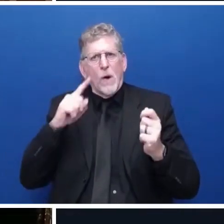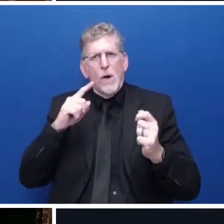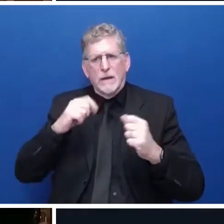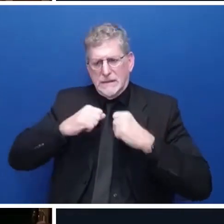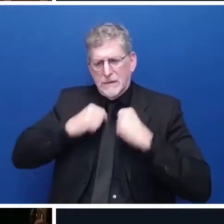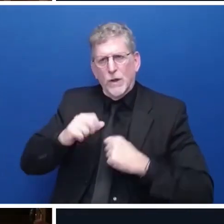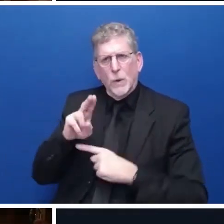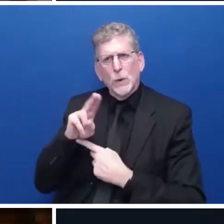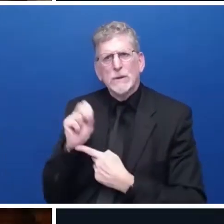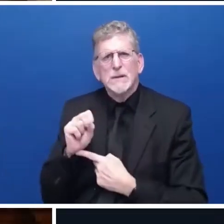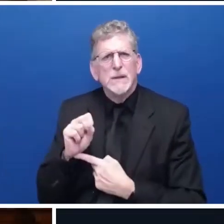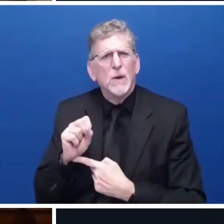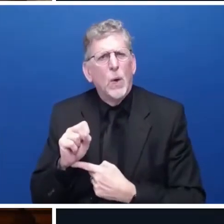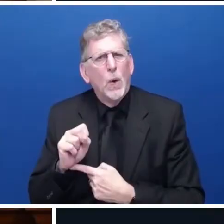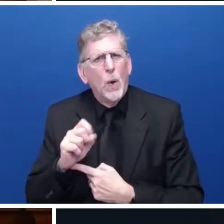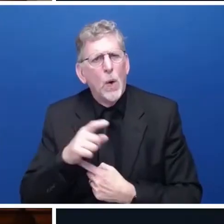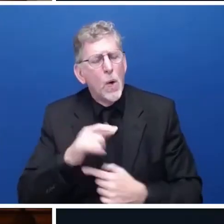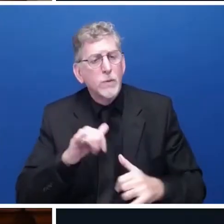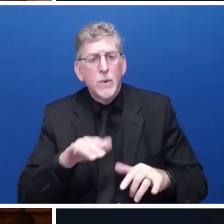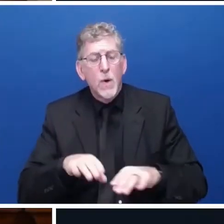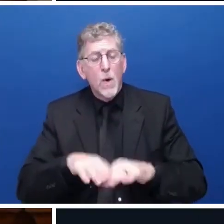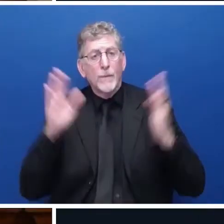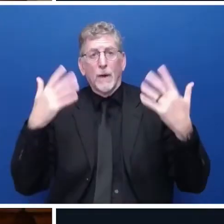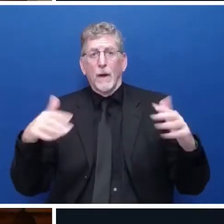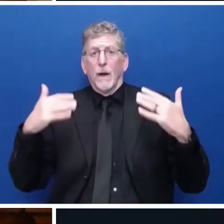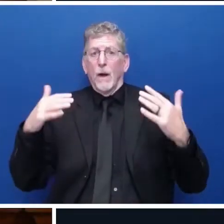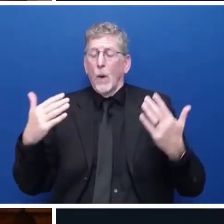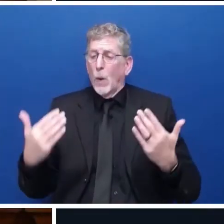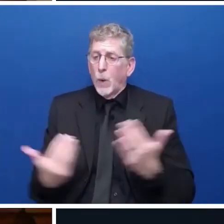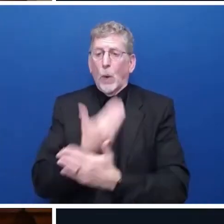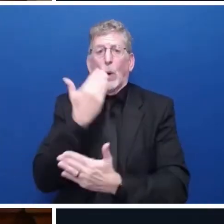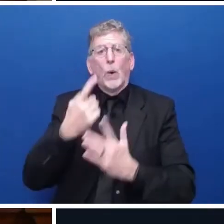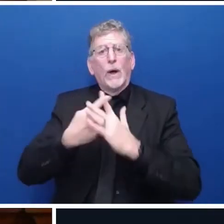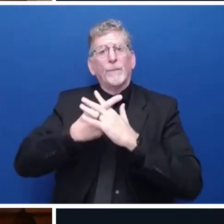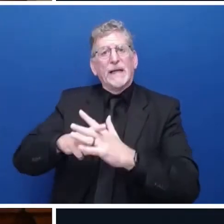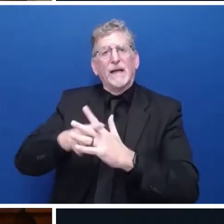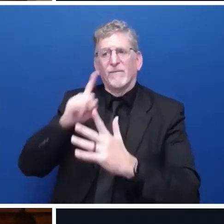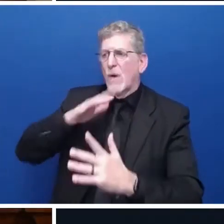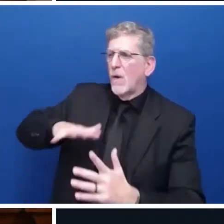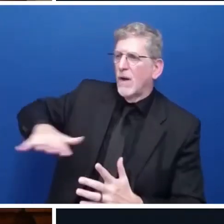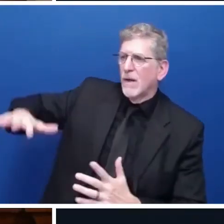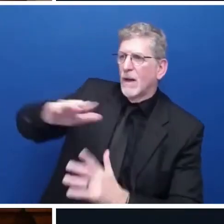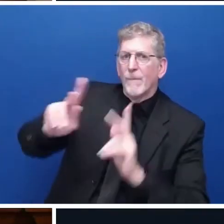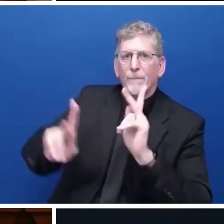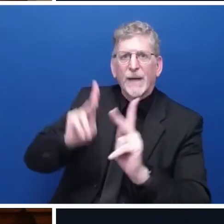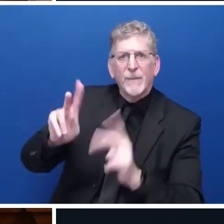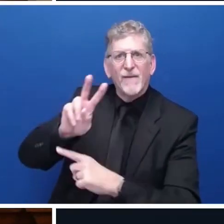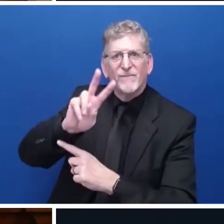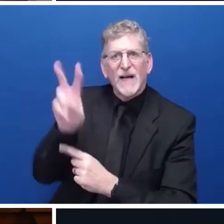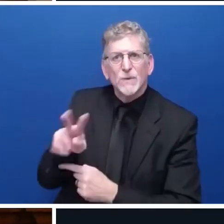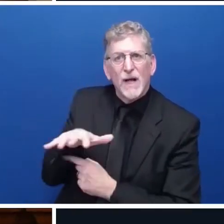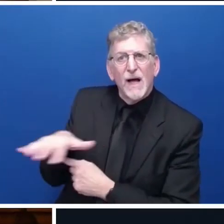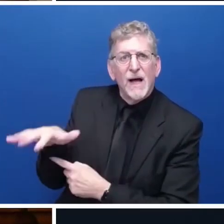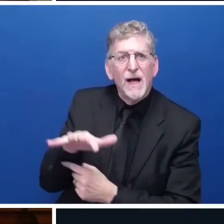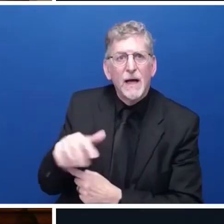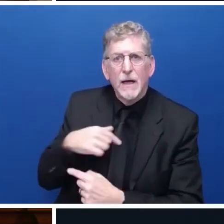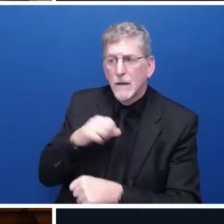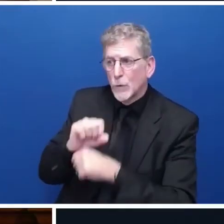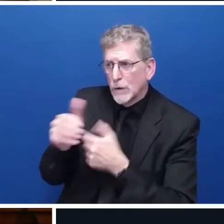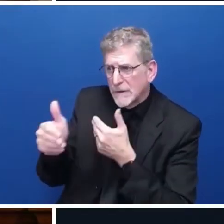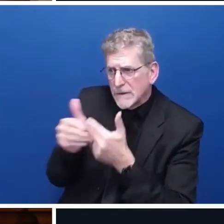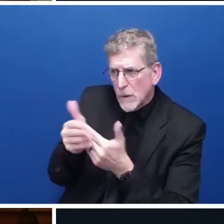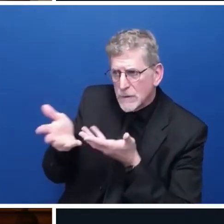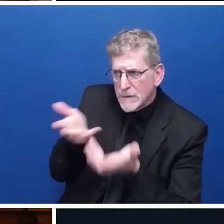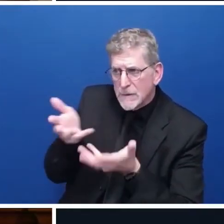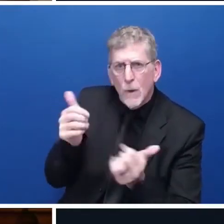beginning for the people of Venezuela. We're working closely with the new president of Venezuela, Delcy